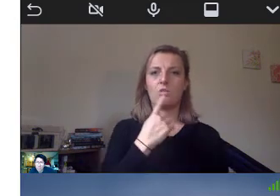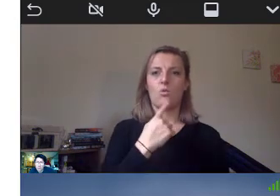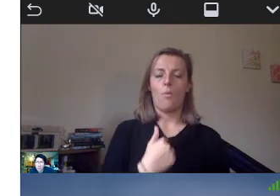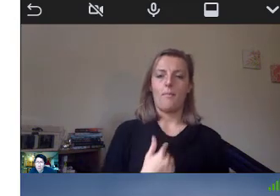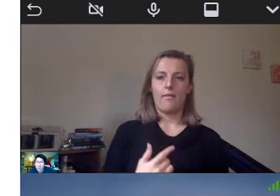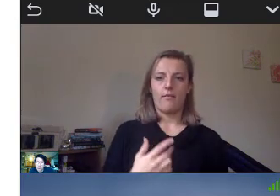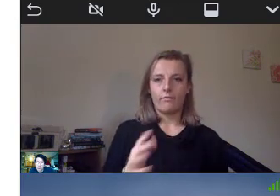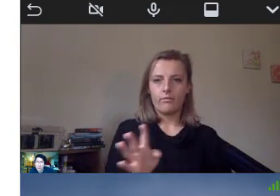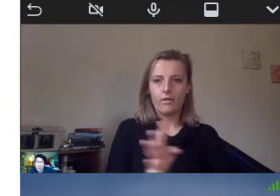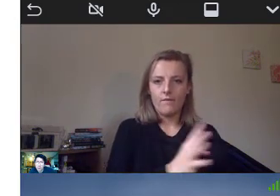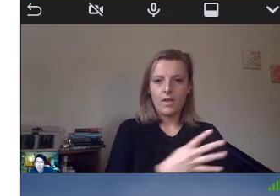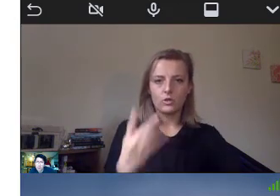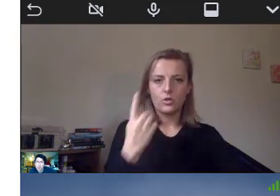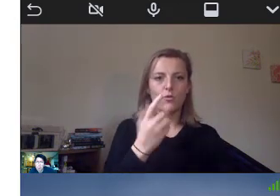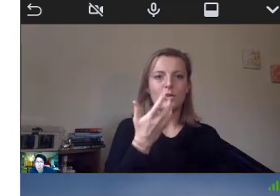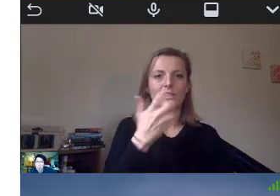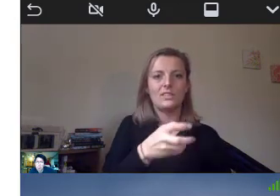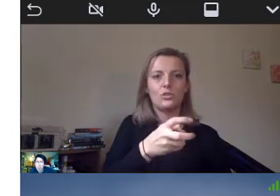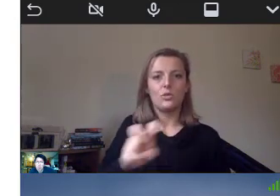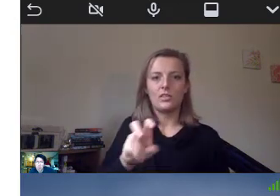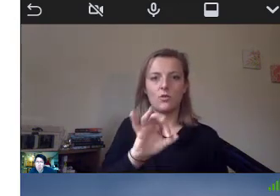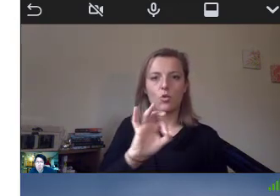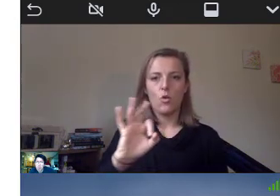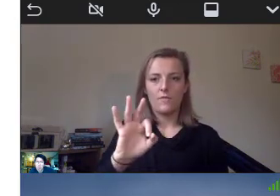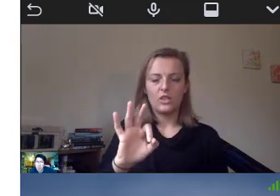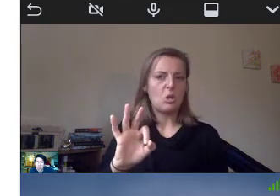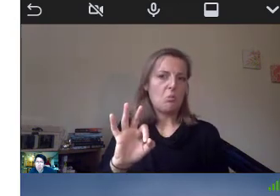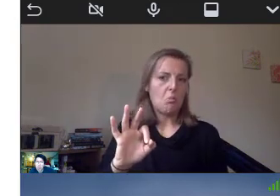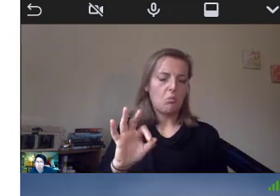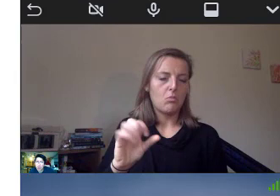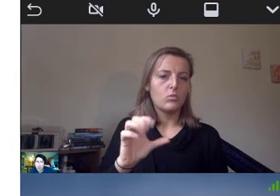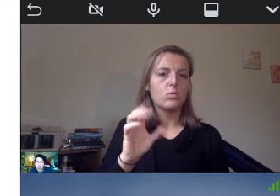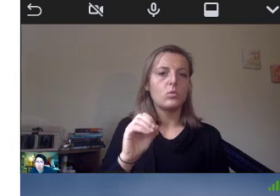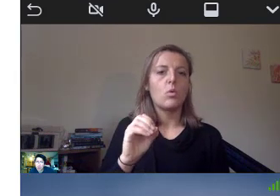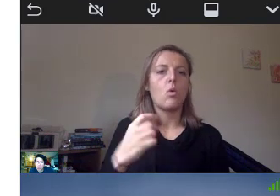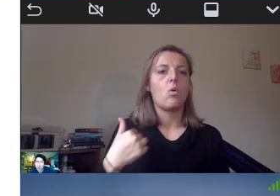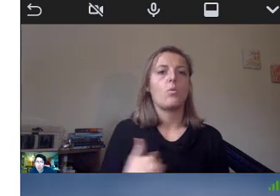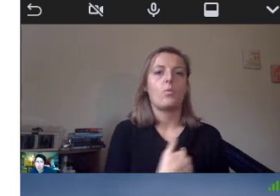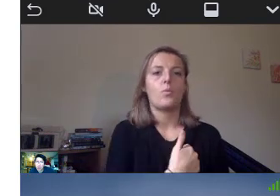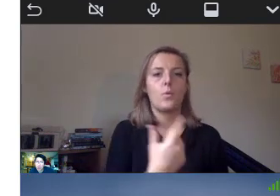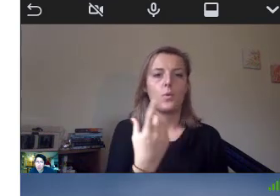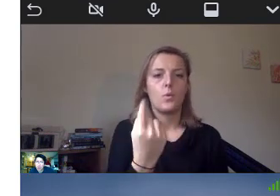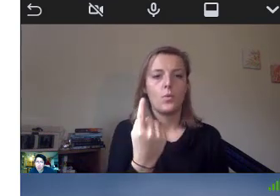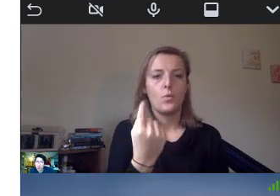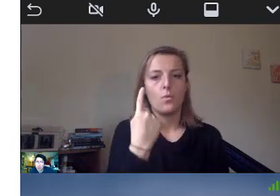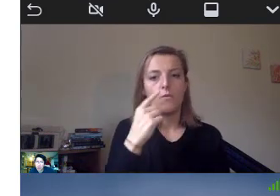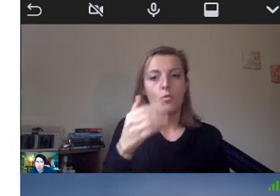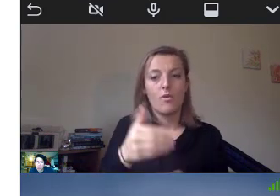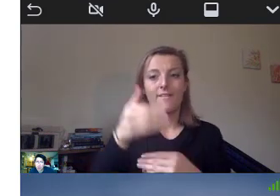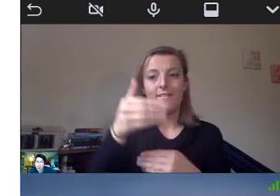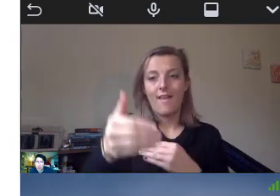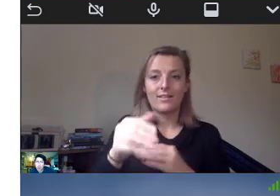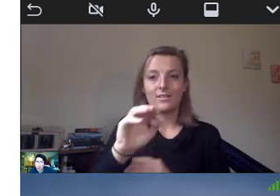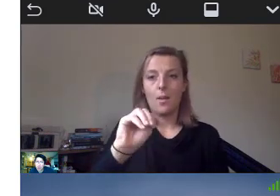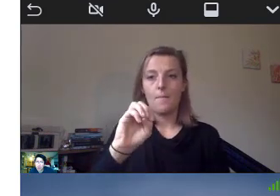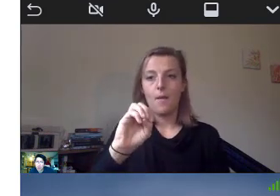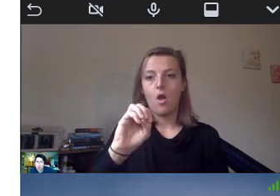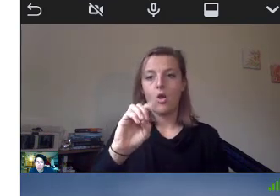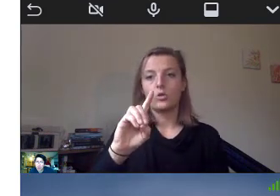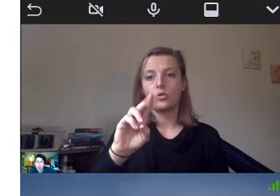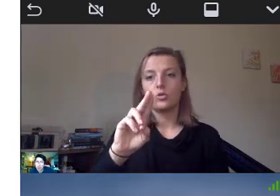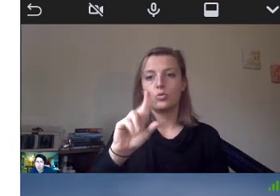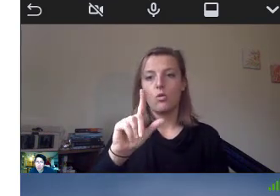So what we're going to do in this next module is learn how